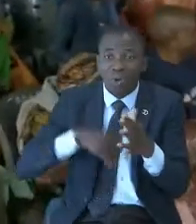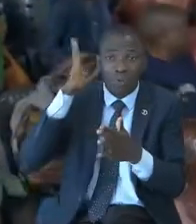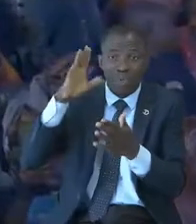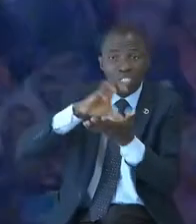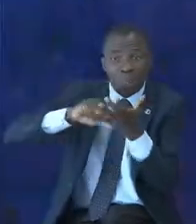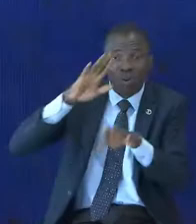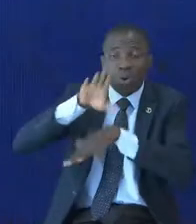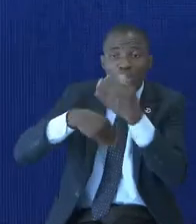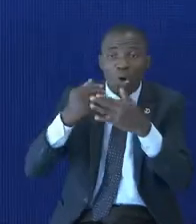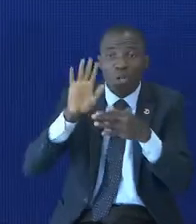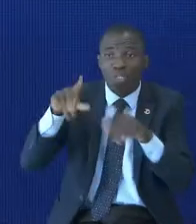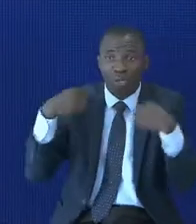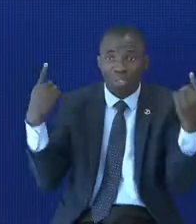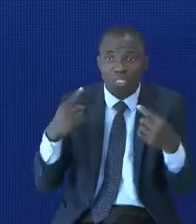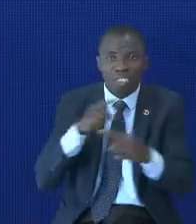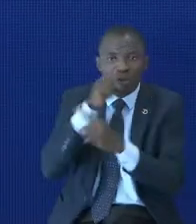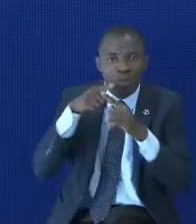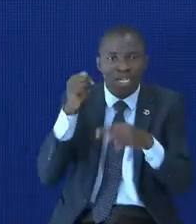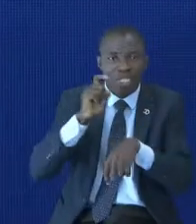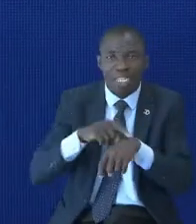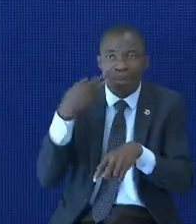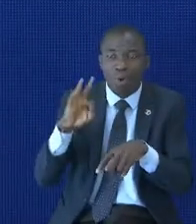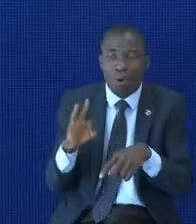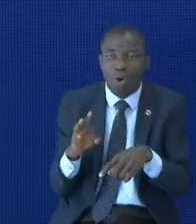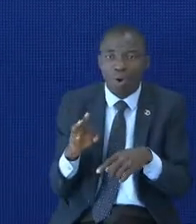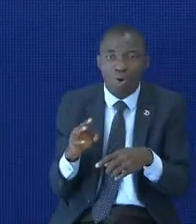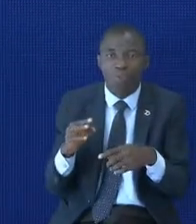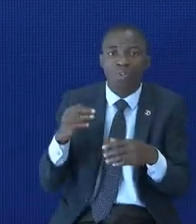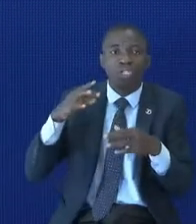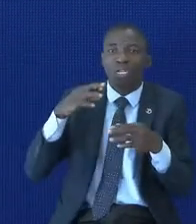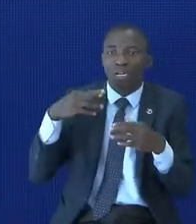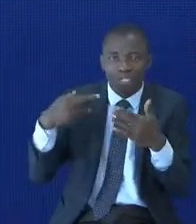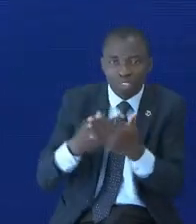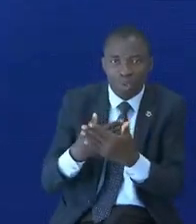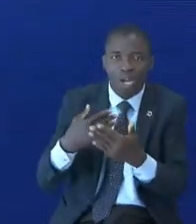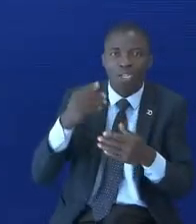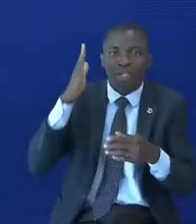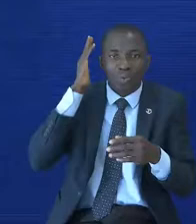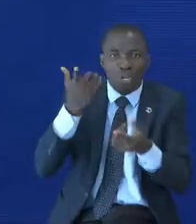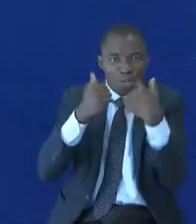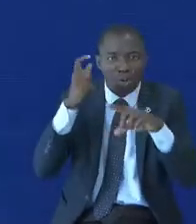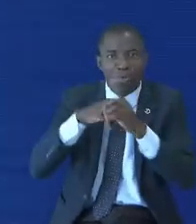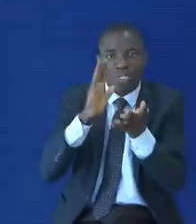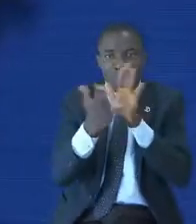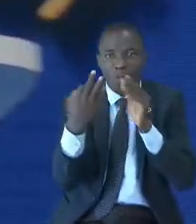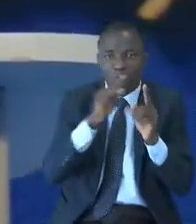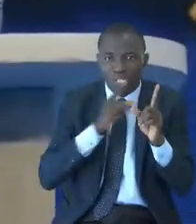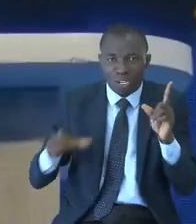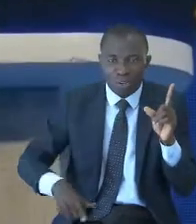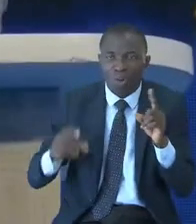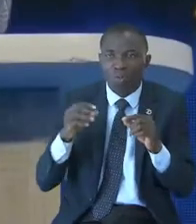sins. When the times of refreshing shall come from the presence of the Lord.